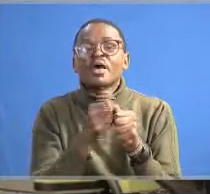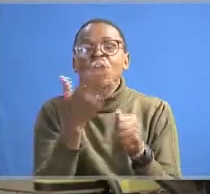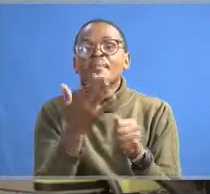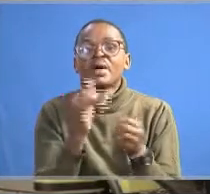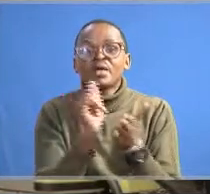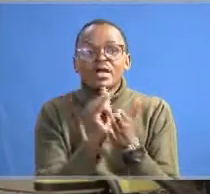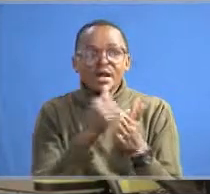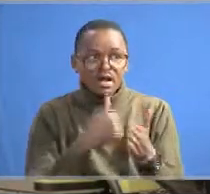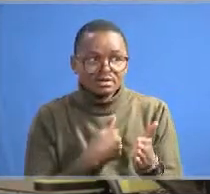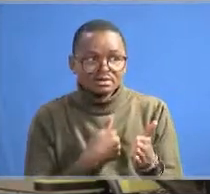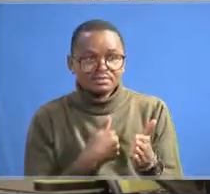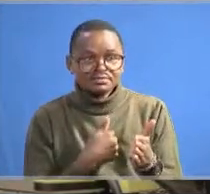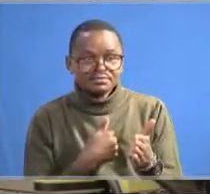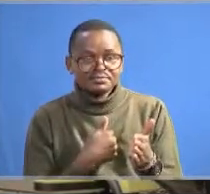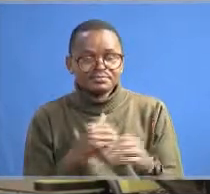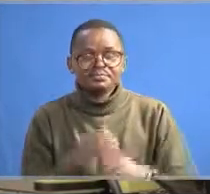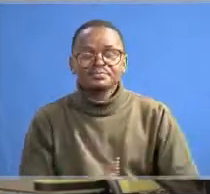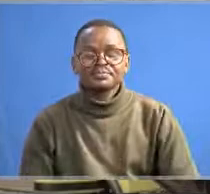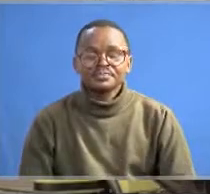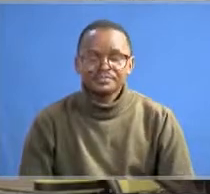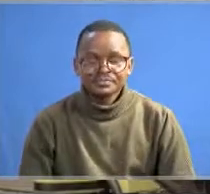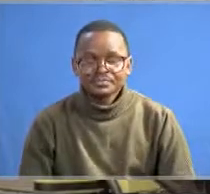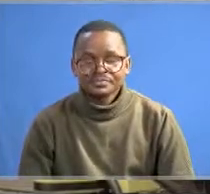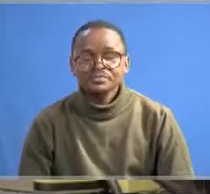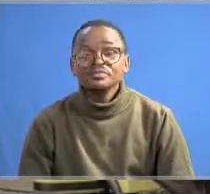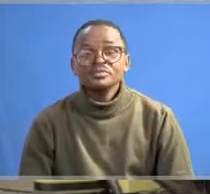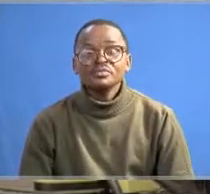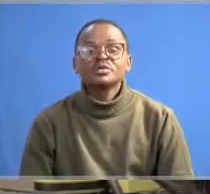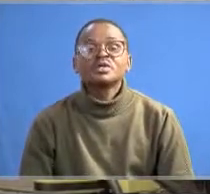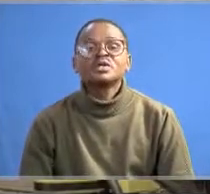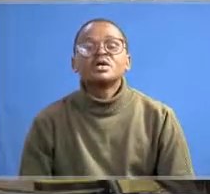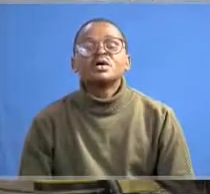arms like the one I'm holding. Samson Jura, KUTV, Nairobi.